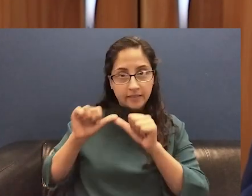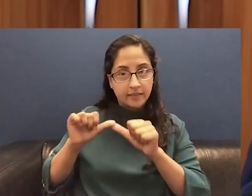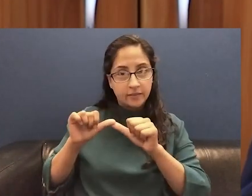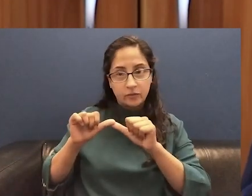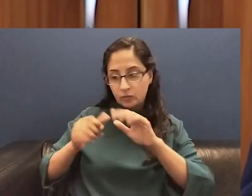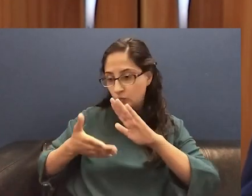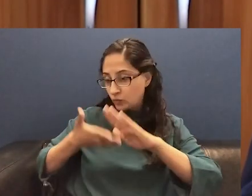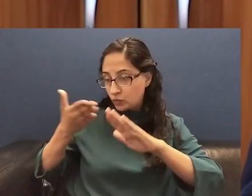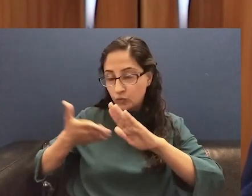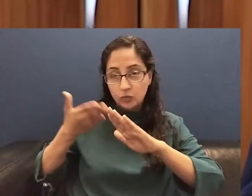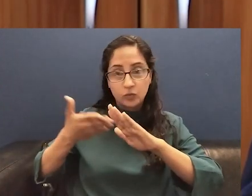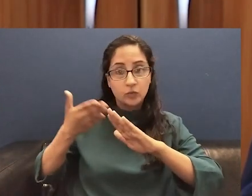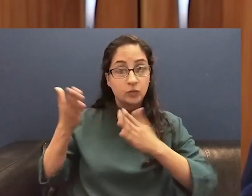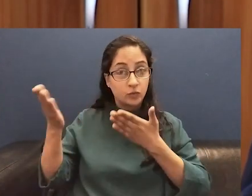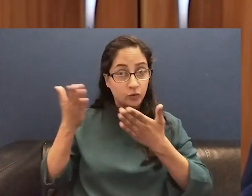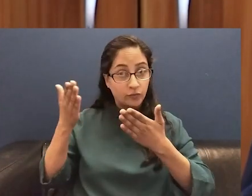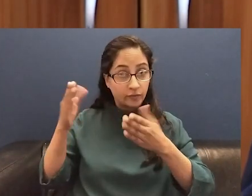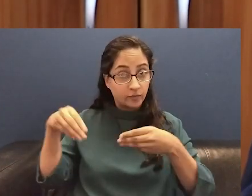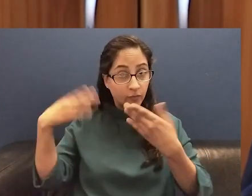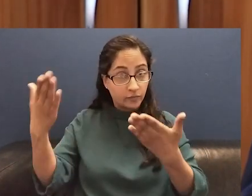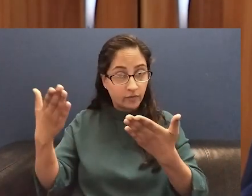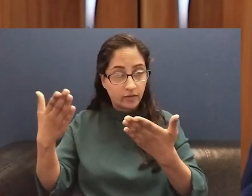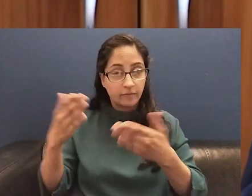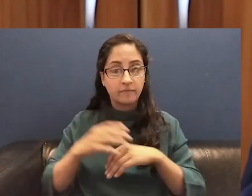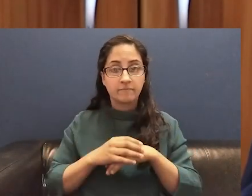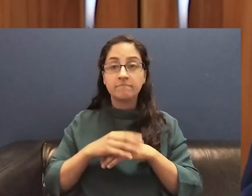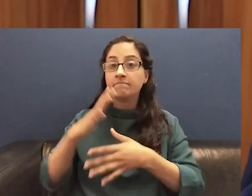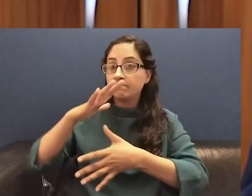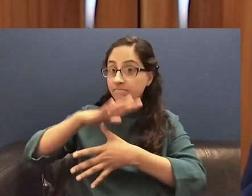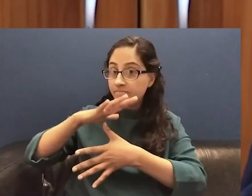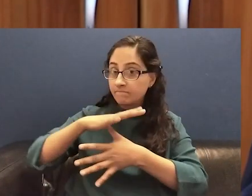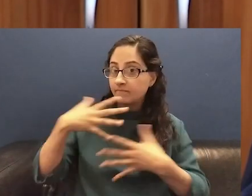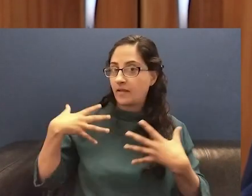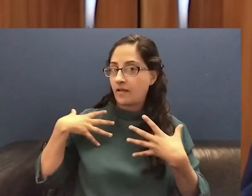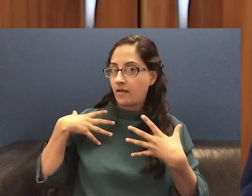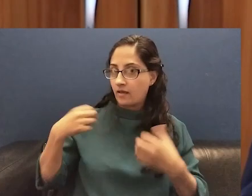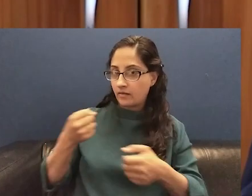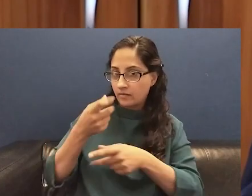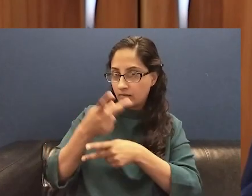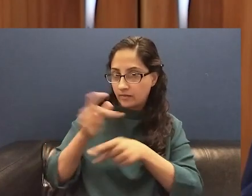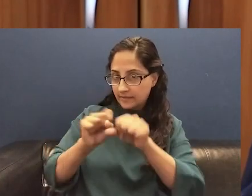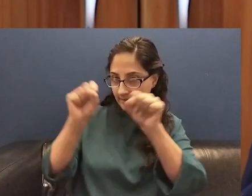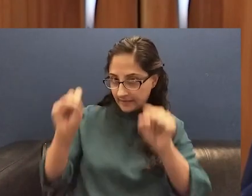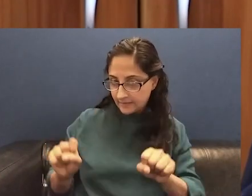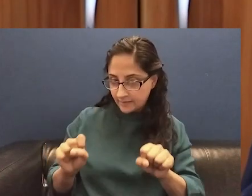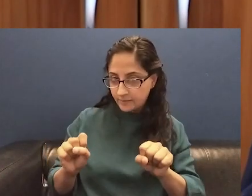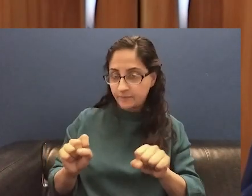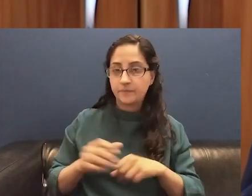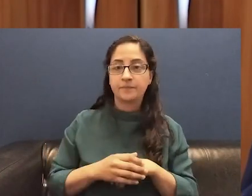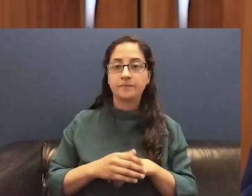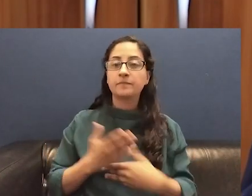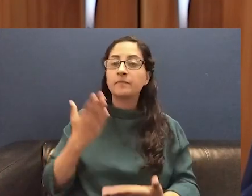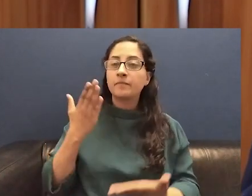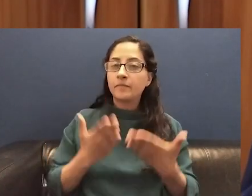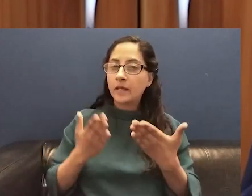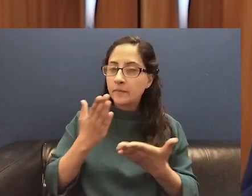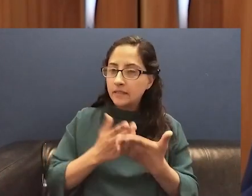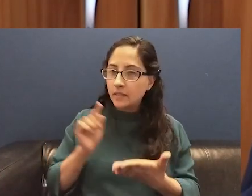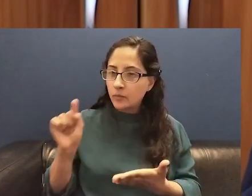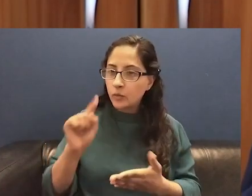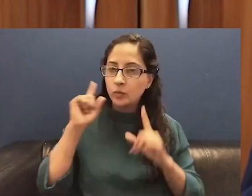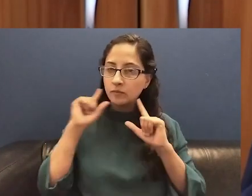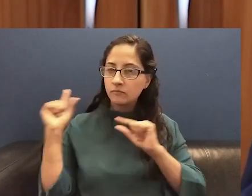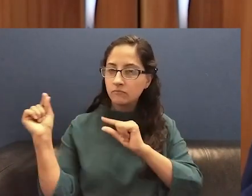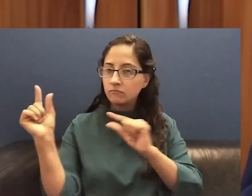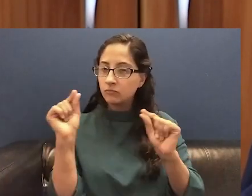the beginning. You might have heard that in the early weeks of changes in Afghanistan, there were rumors